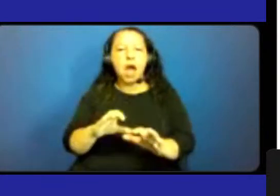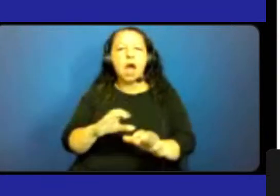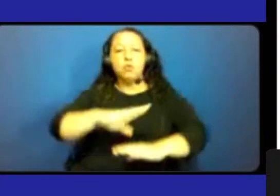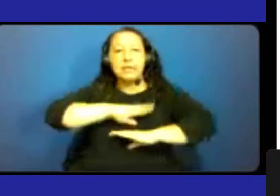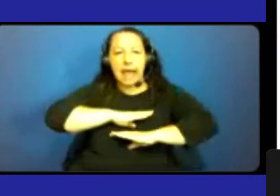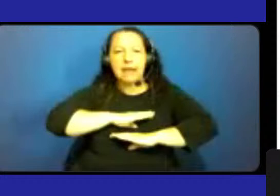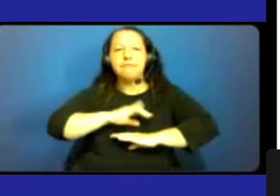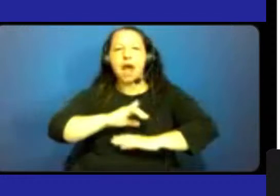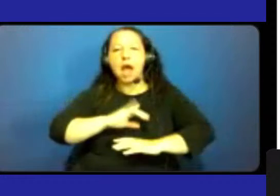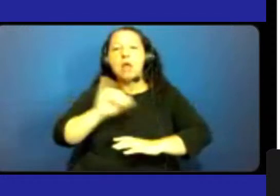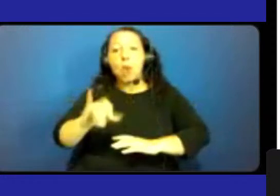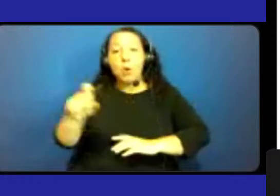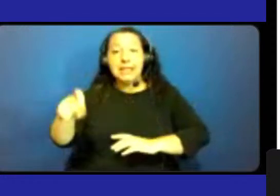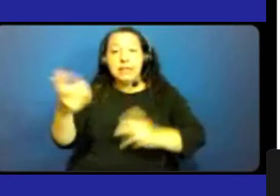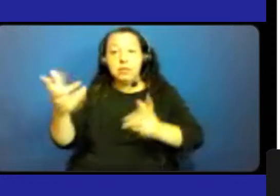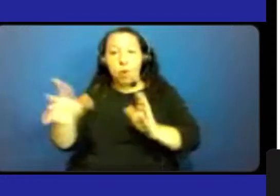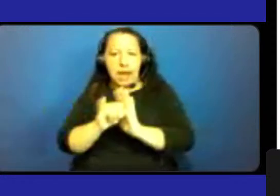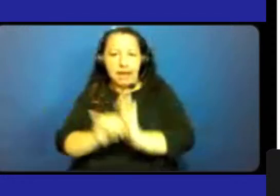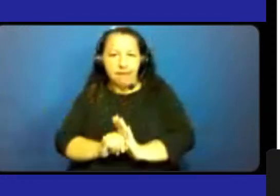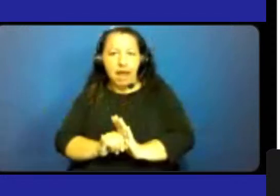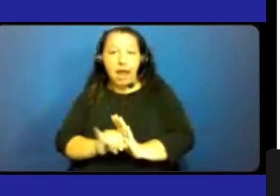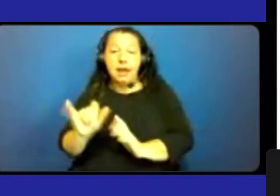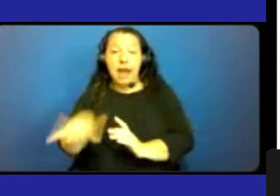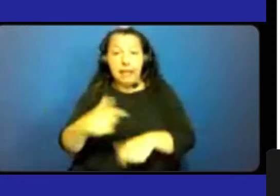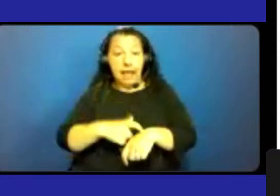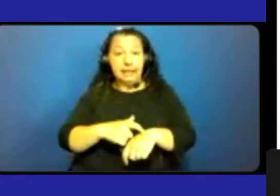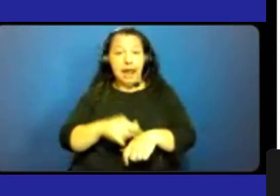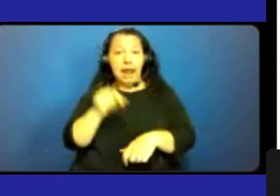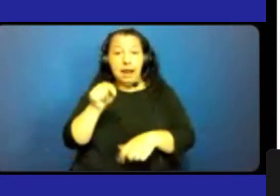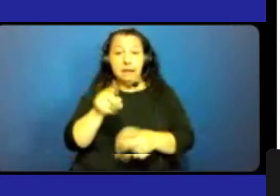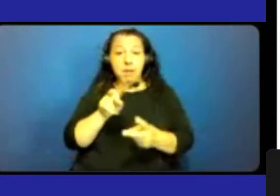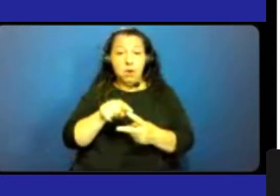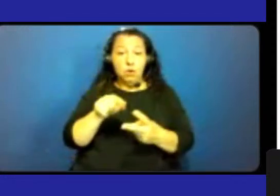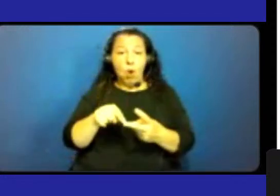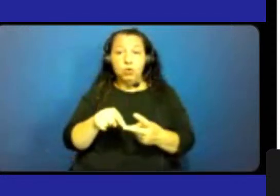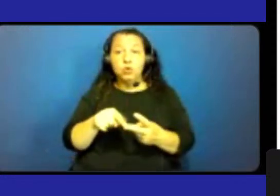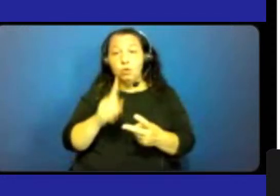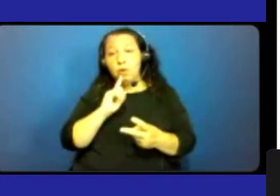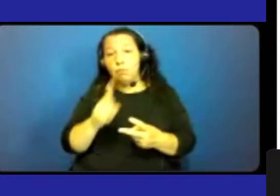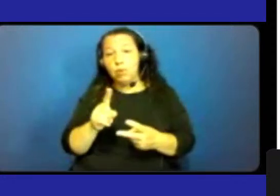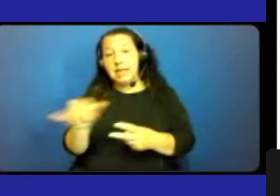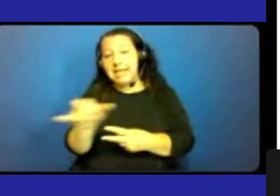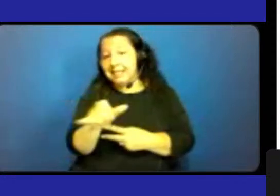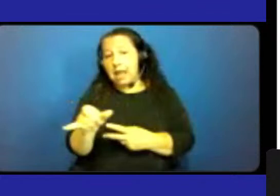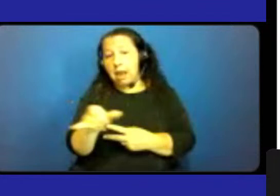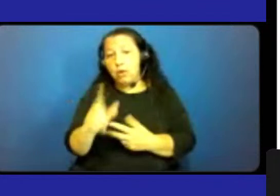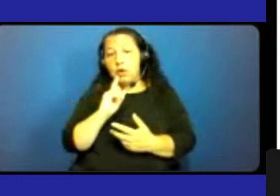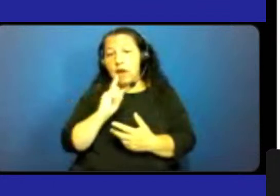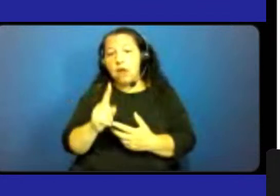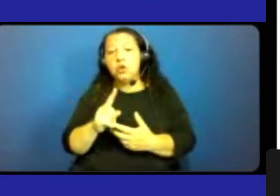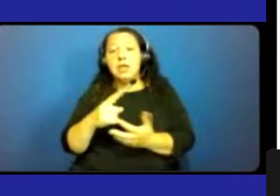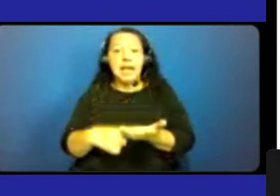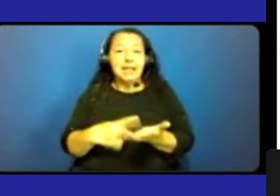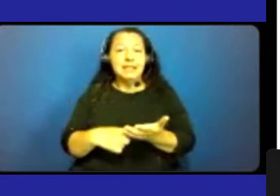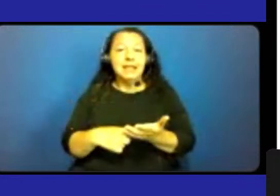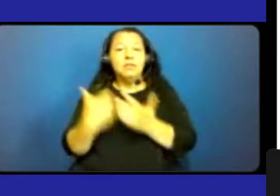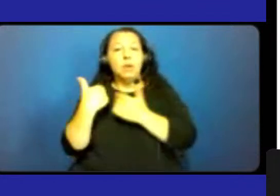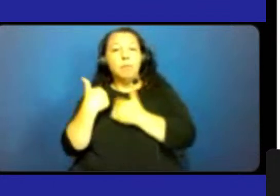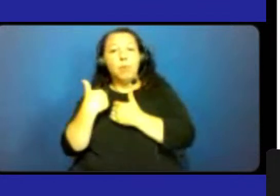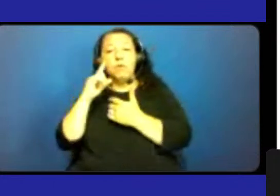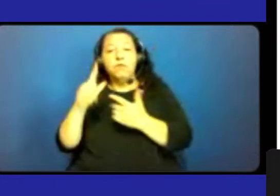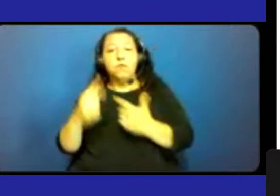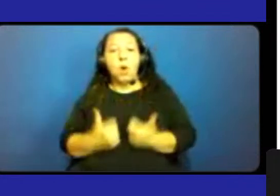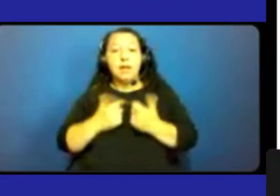at the time, I guess those buckets were, actually pretty similar. They talked about the burden of lifestyle and